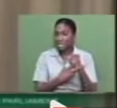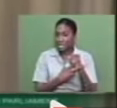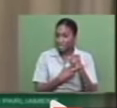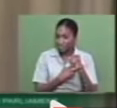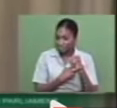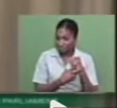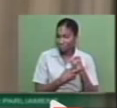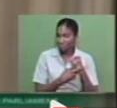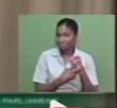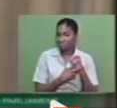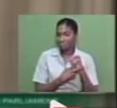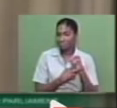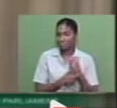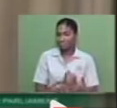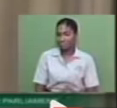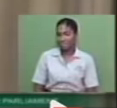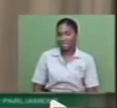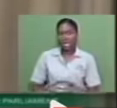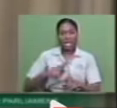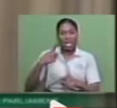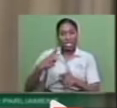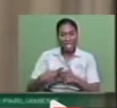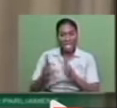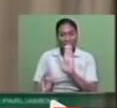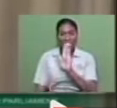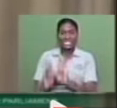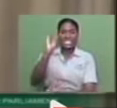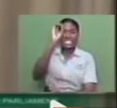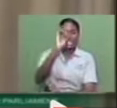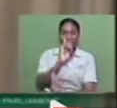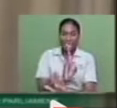office. In December 2019, before